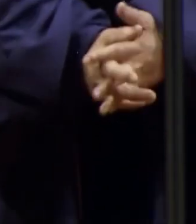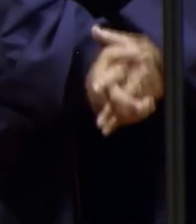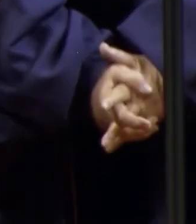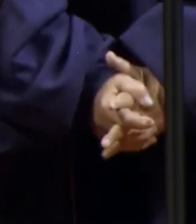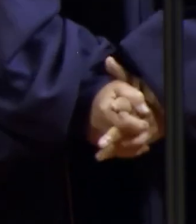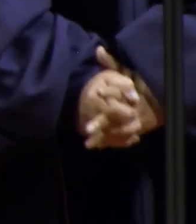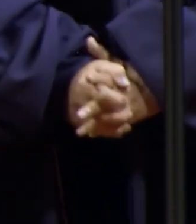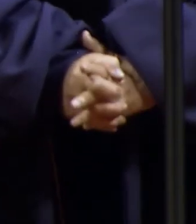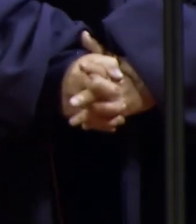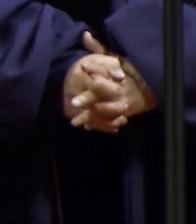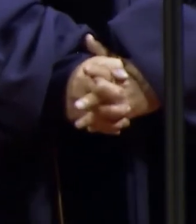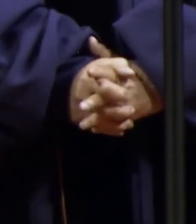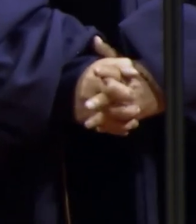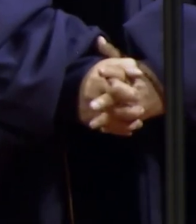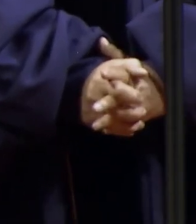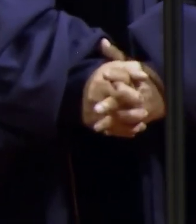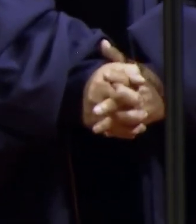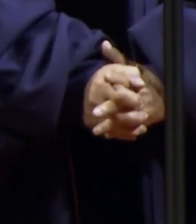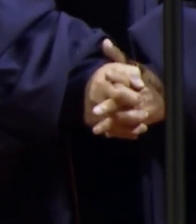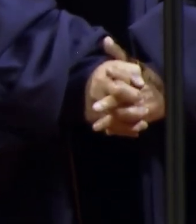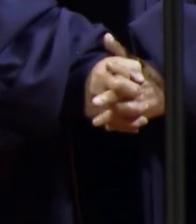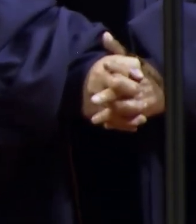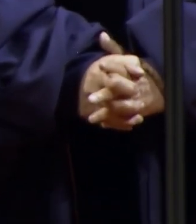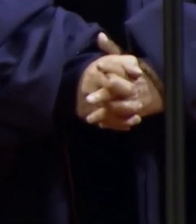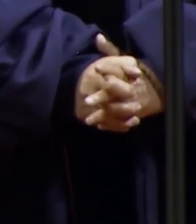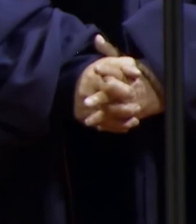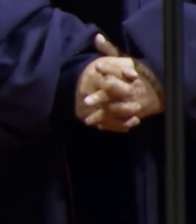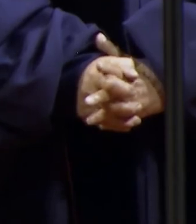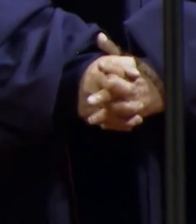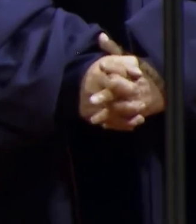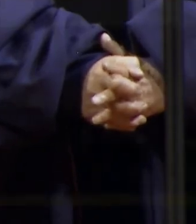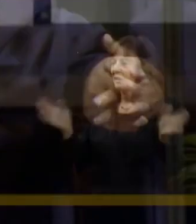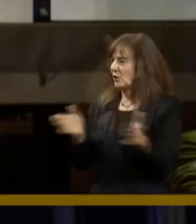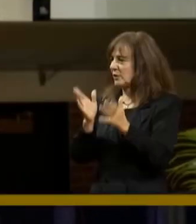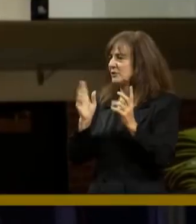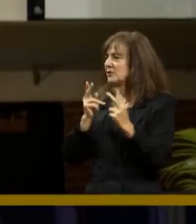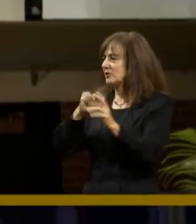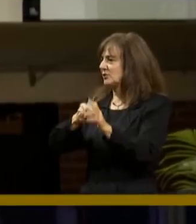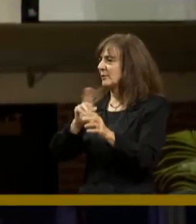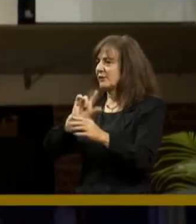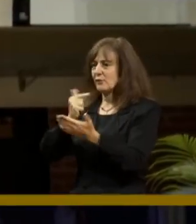faculty recess, will take you outside. Family and friends, we encourage